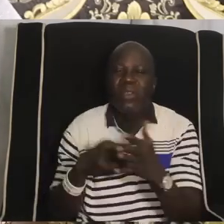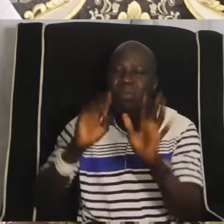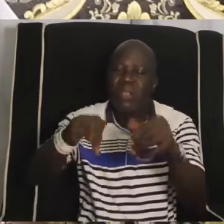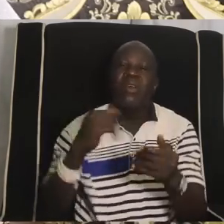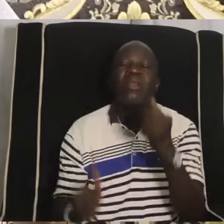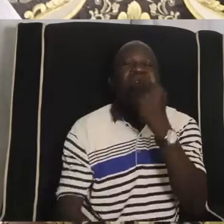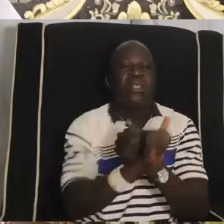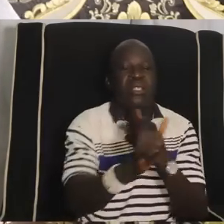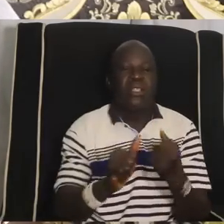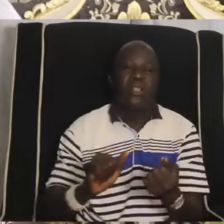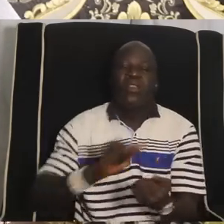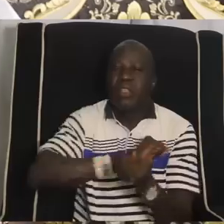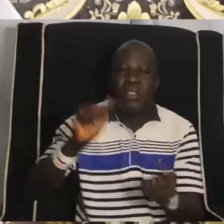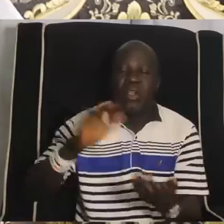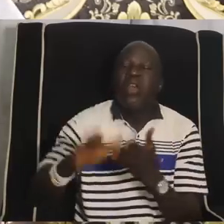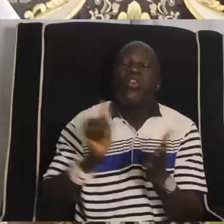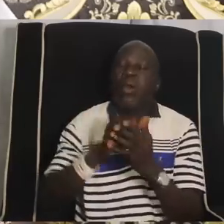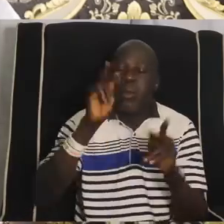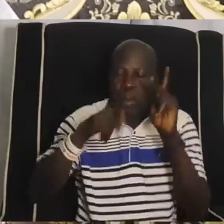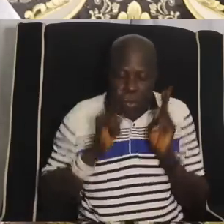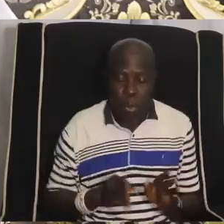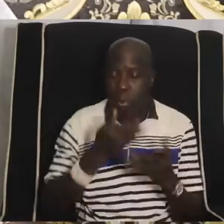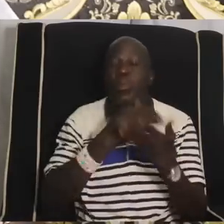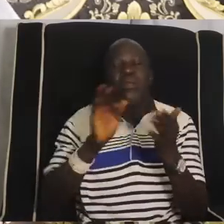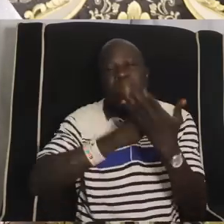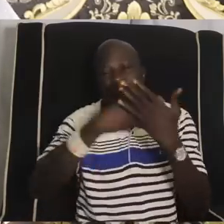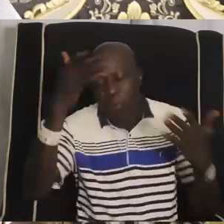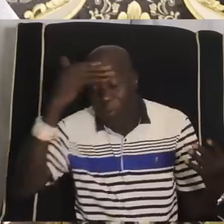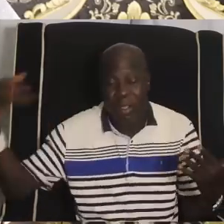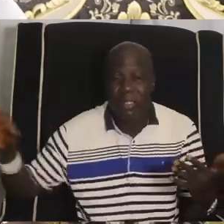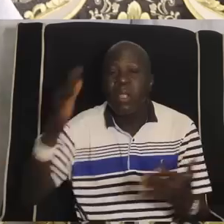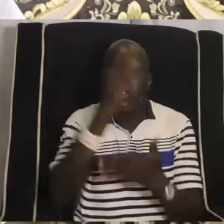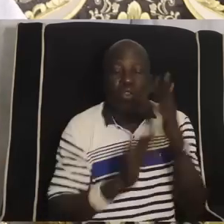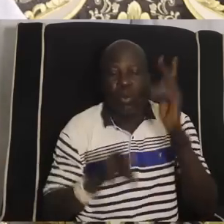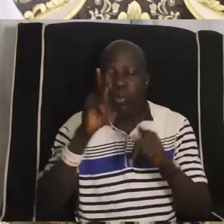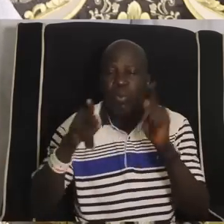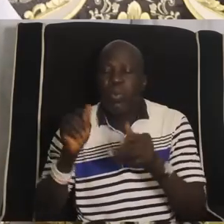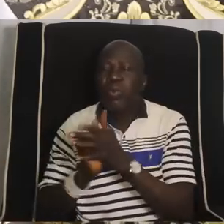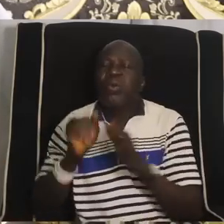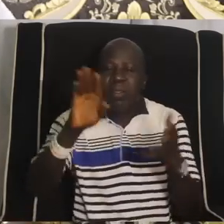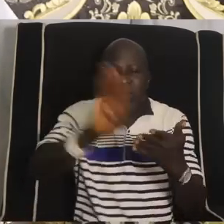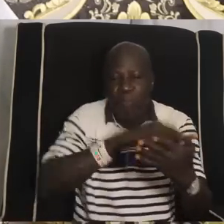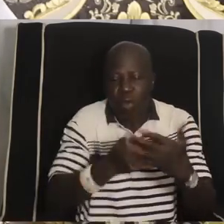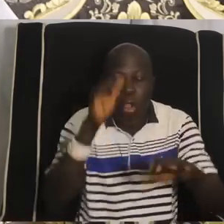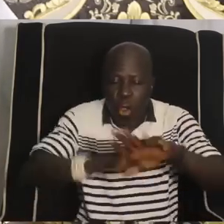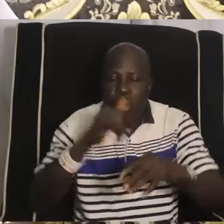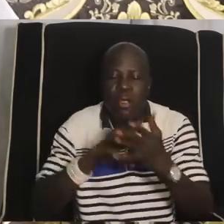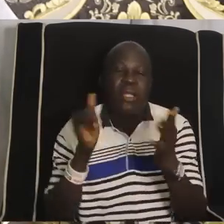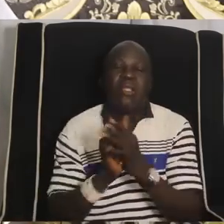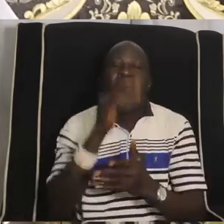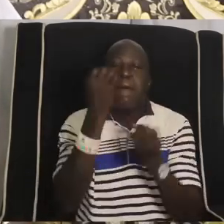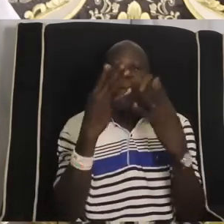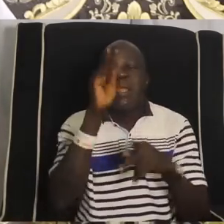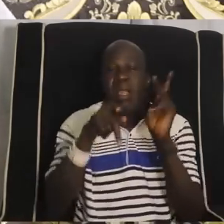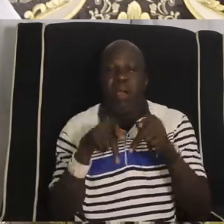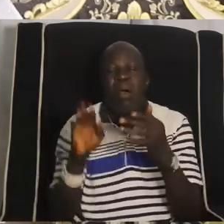can bring destruction, one must flee from it. A lot of prisoners are falling to them. A lot